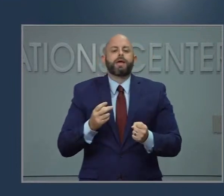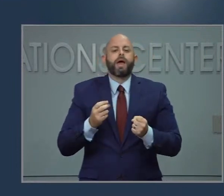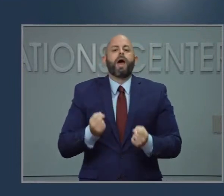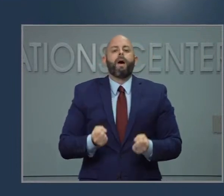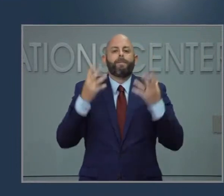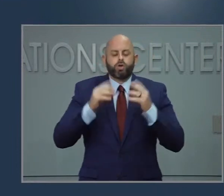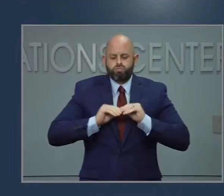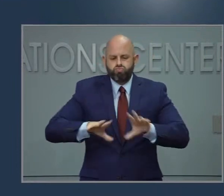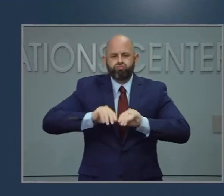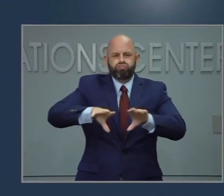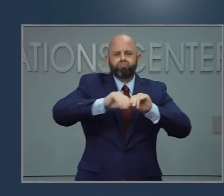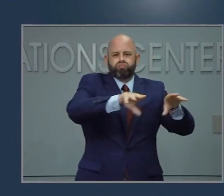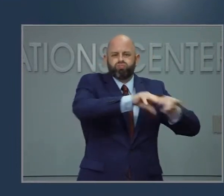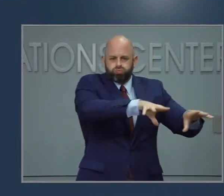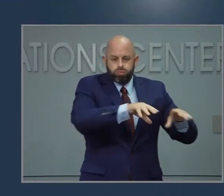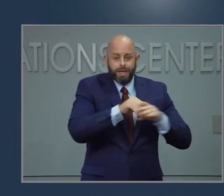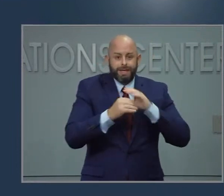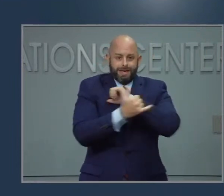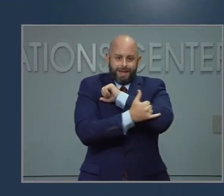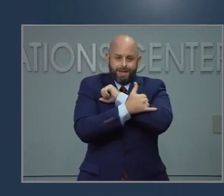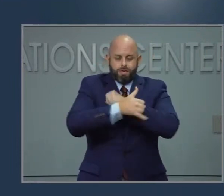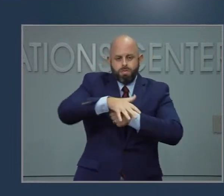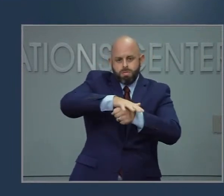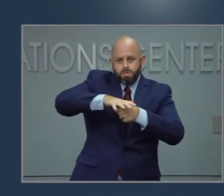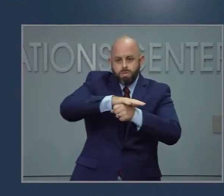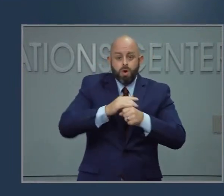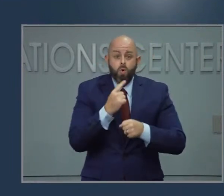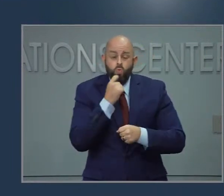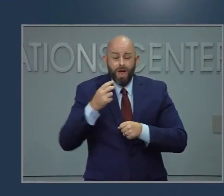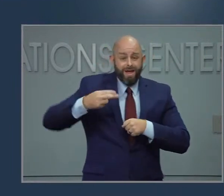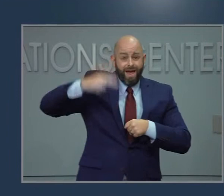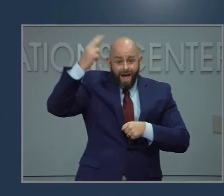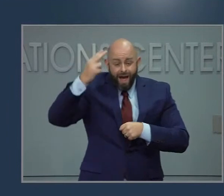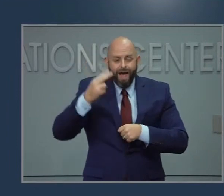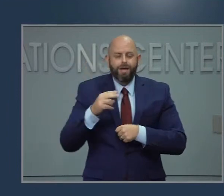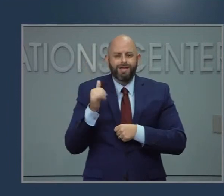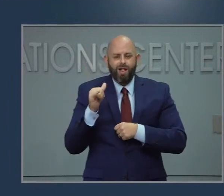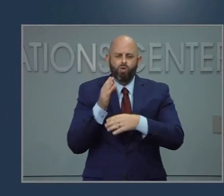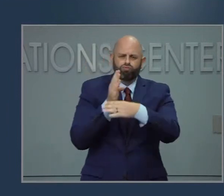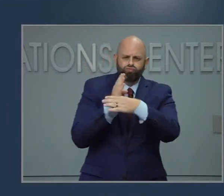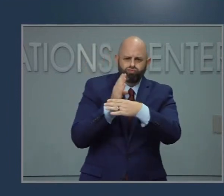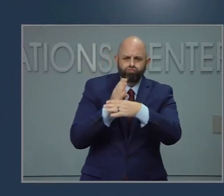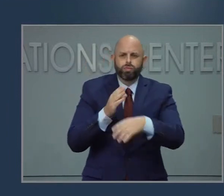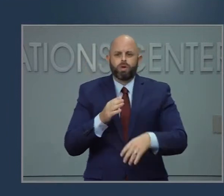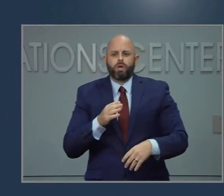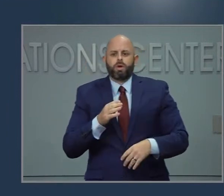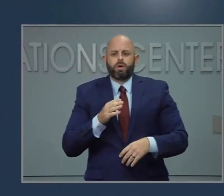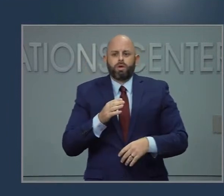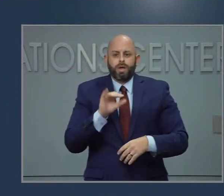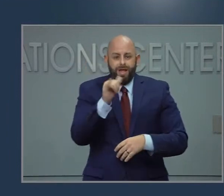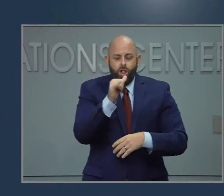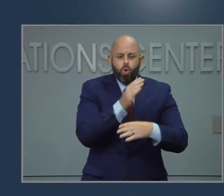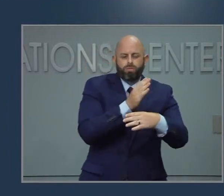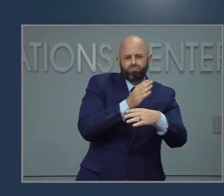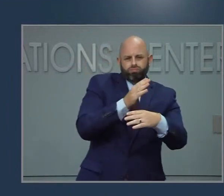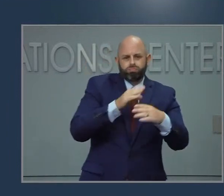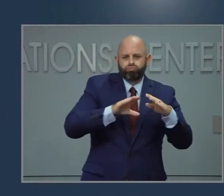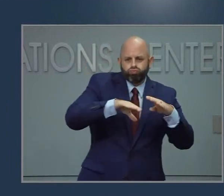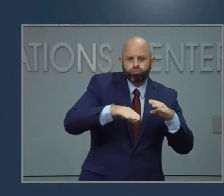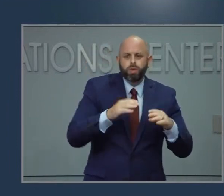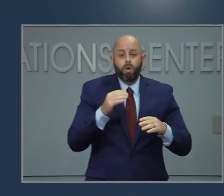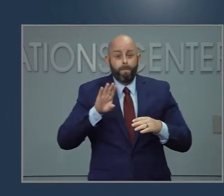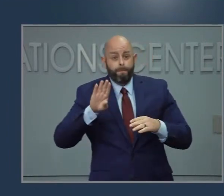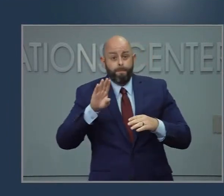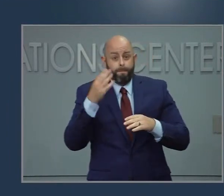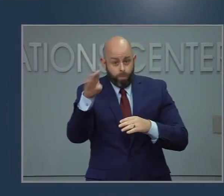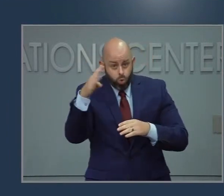transmission. Red is high, orange is substantial, yellow is moderate, and blue is low. And